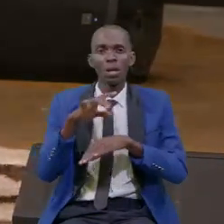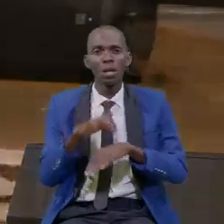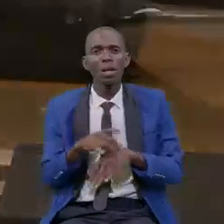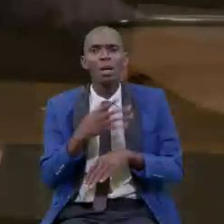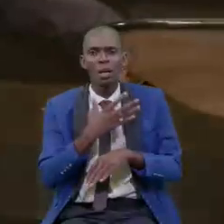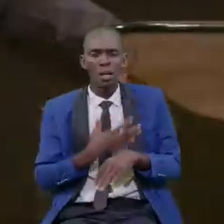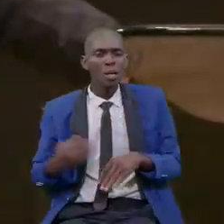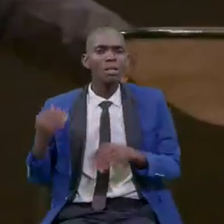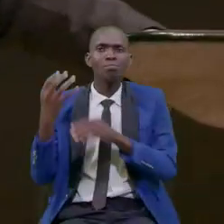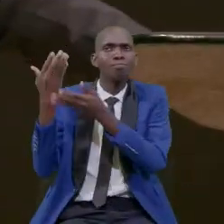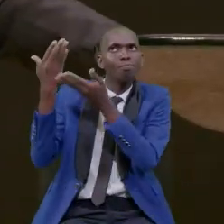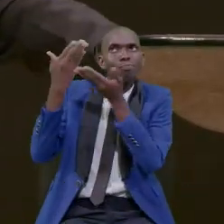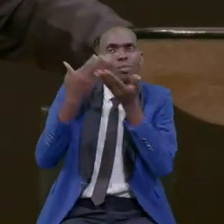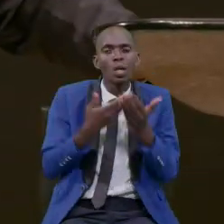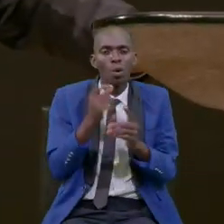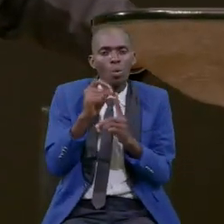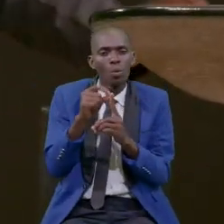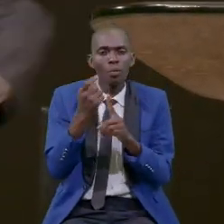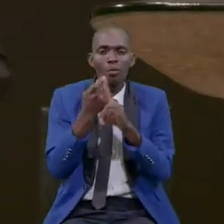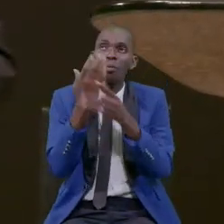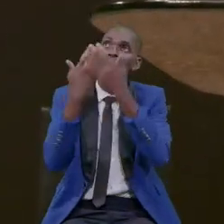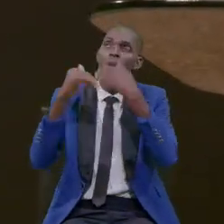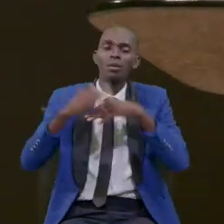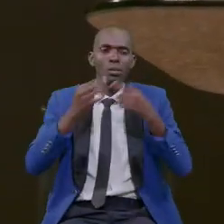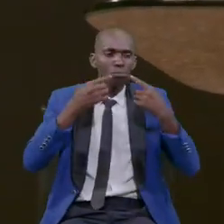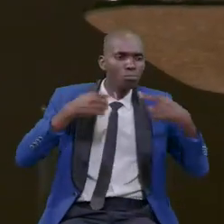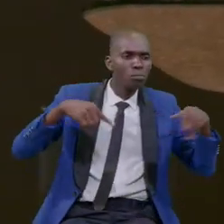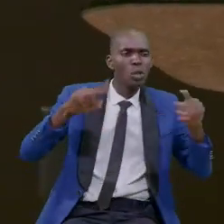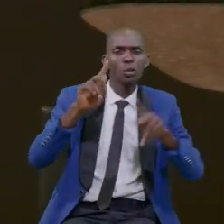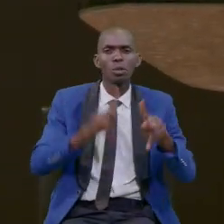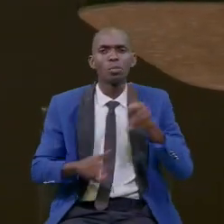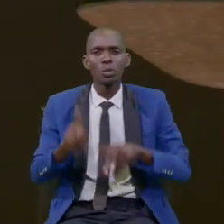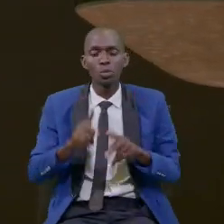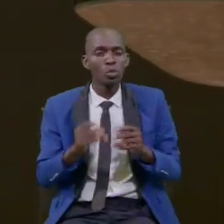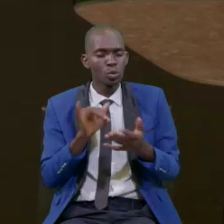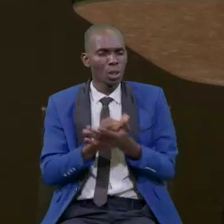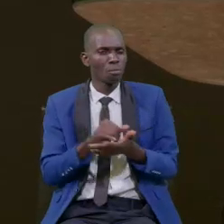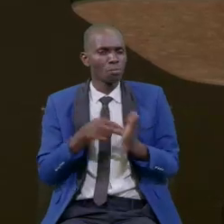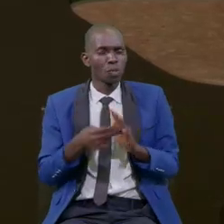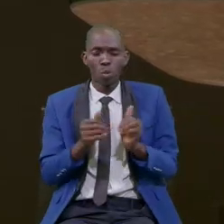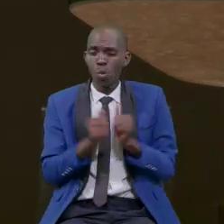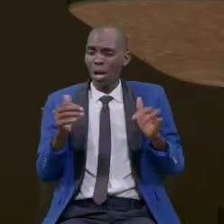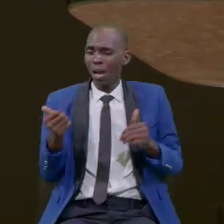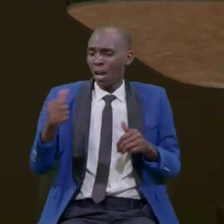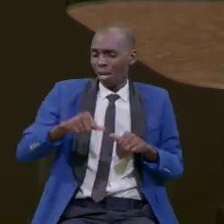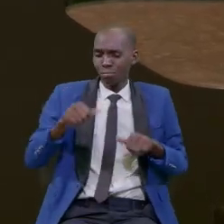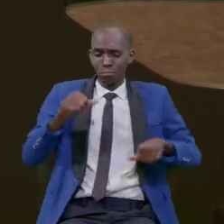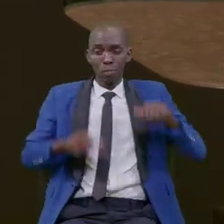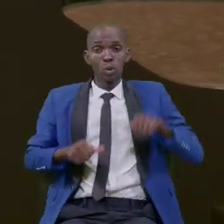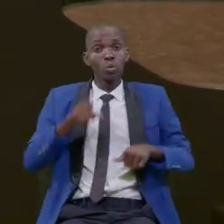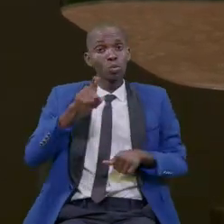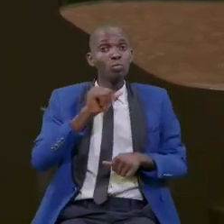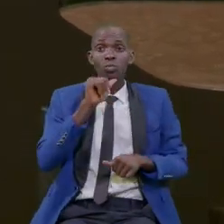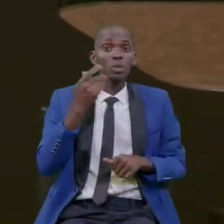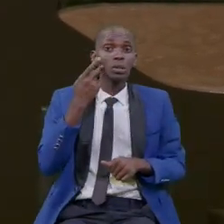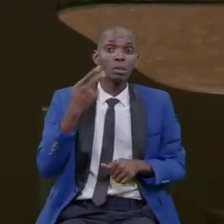a message from heaven unto people. So there's no shadow of doubt in your heart. Although you have not been there, although